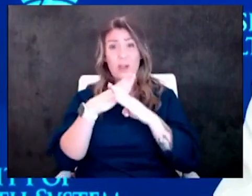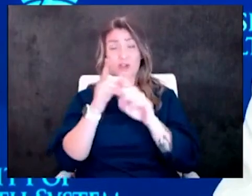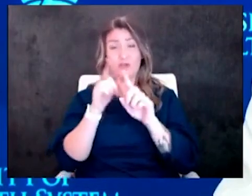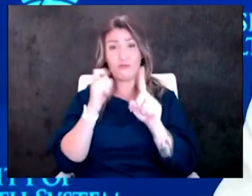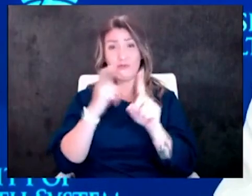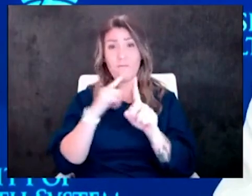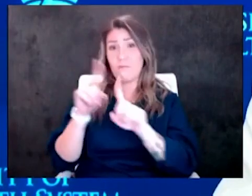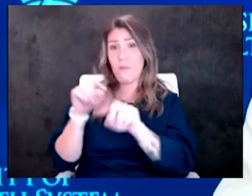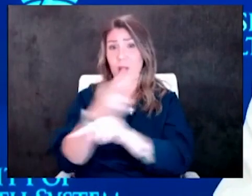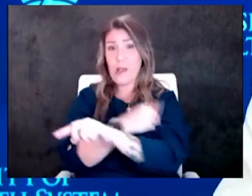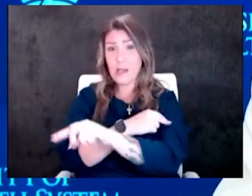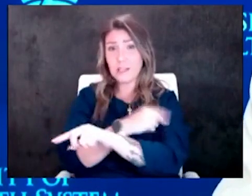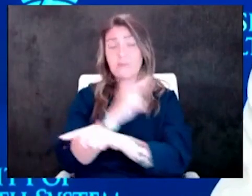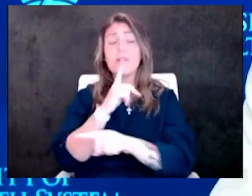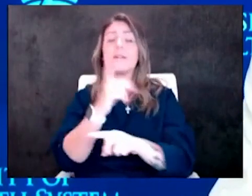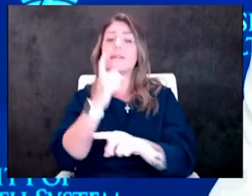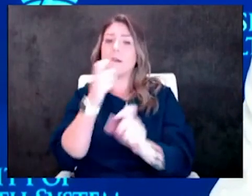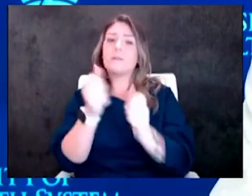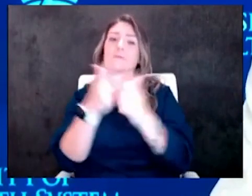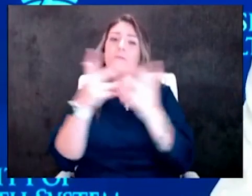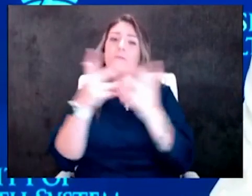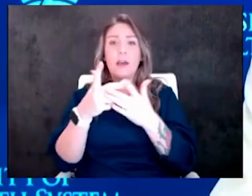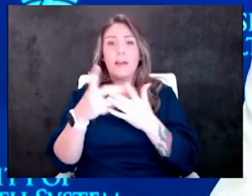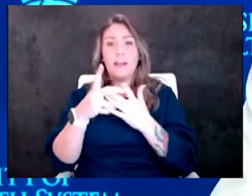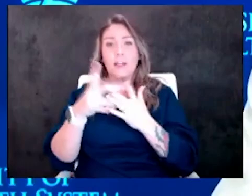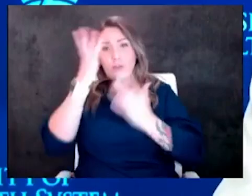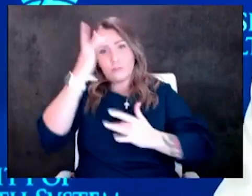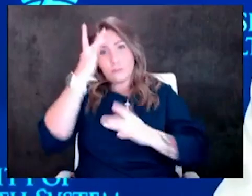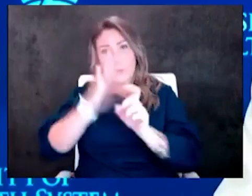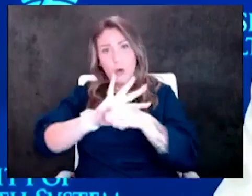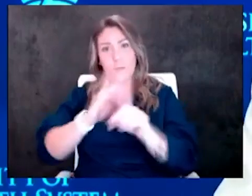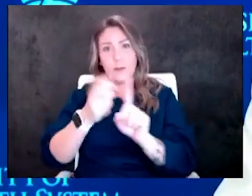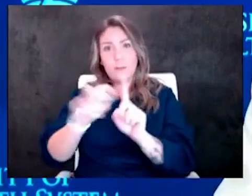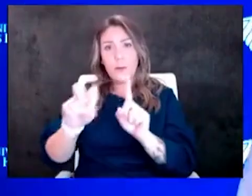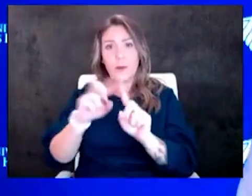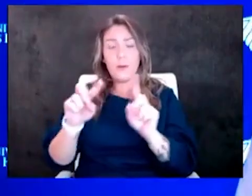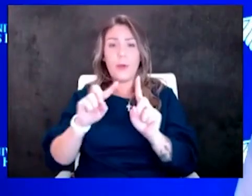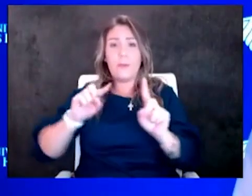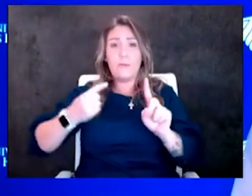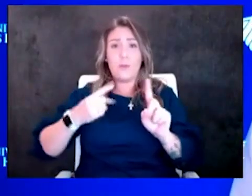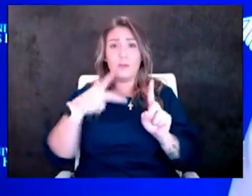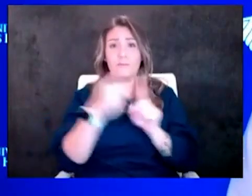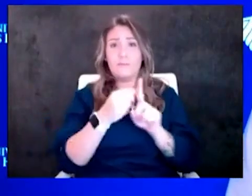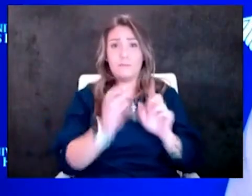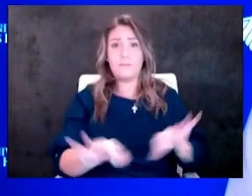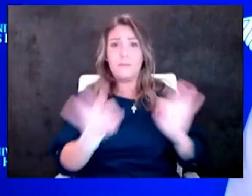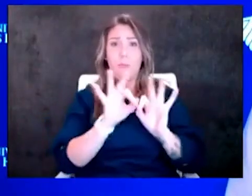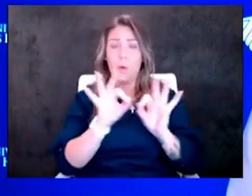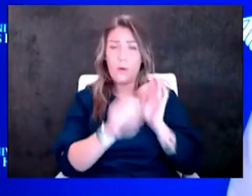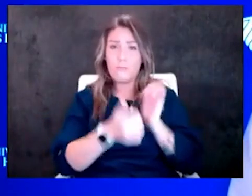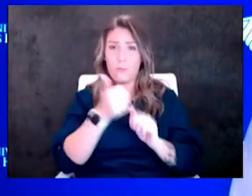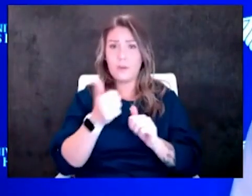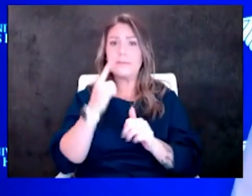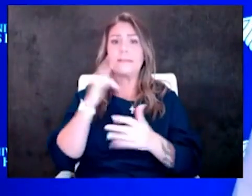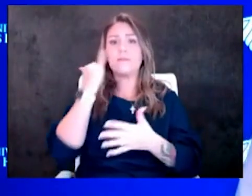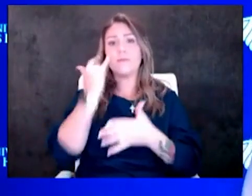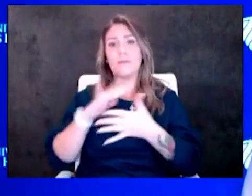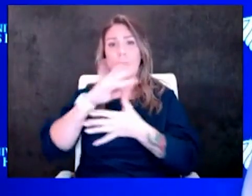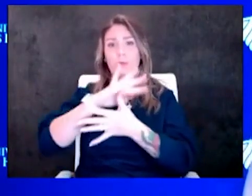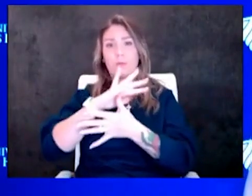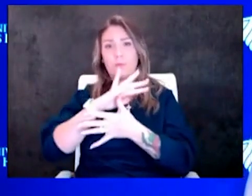disease transmission, hence boosting, but really that first vaccination is critical. Yeah, I think if we had to prioritize,